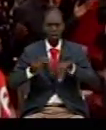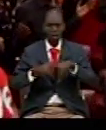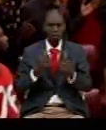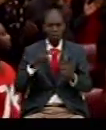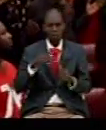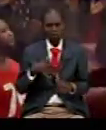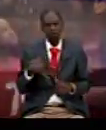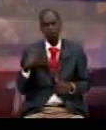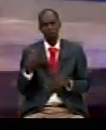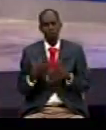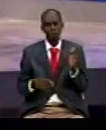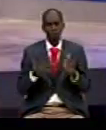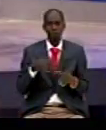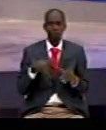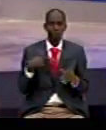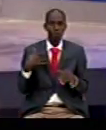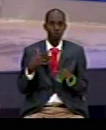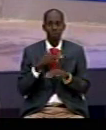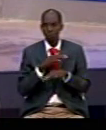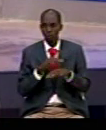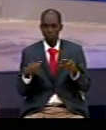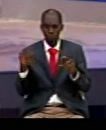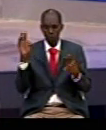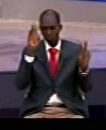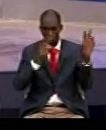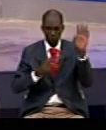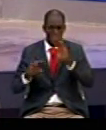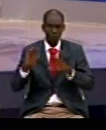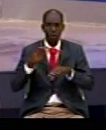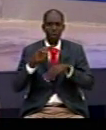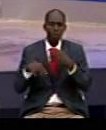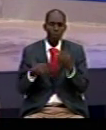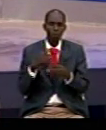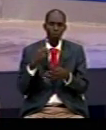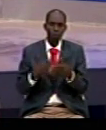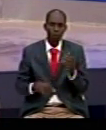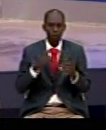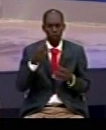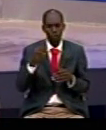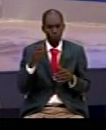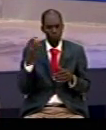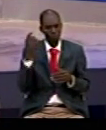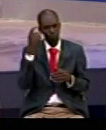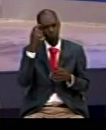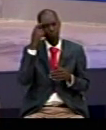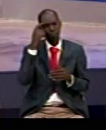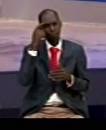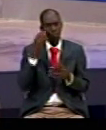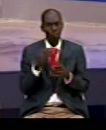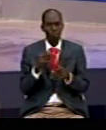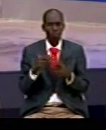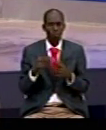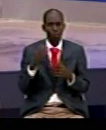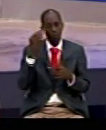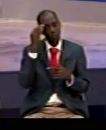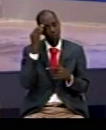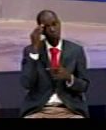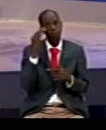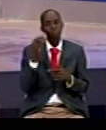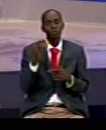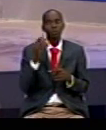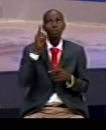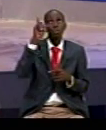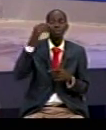feel or what you feel. Don't worry about what you sense or what you don't sense. He has